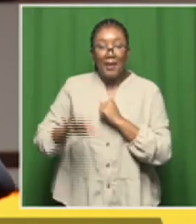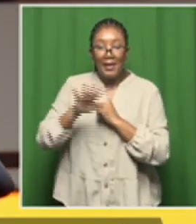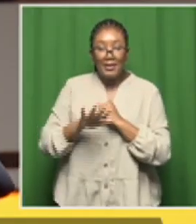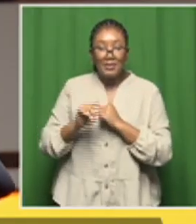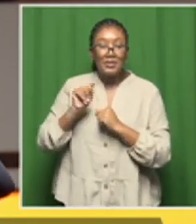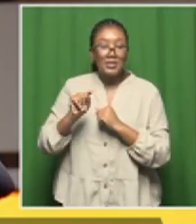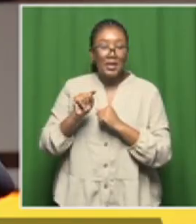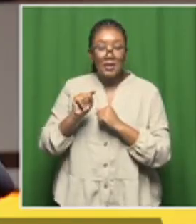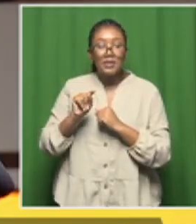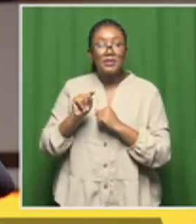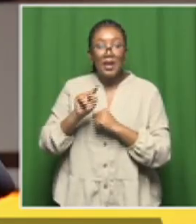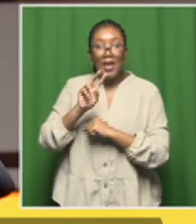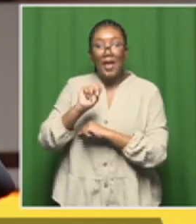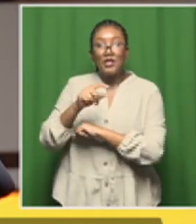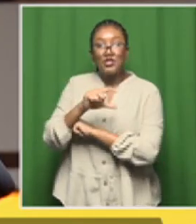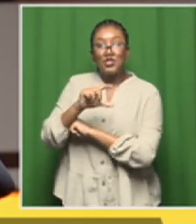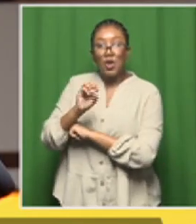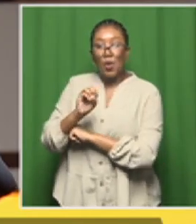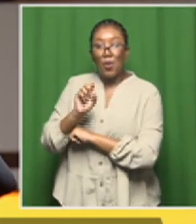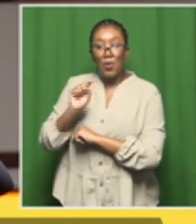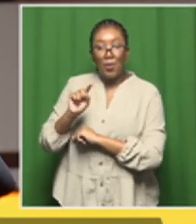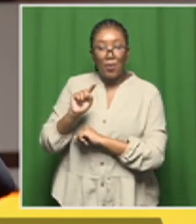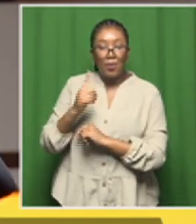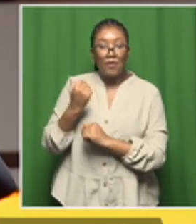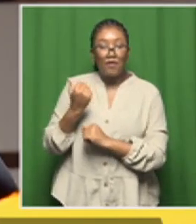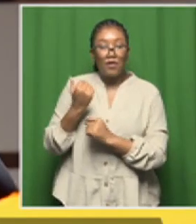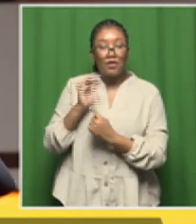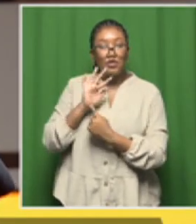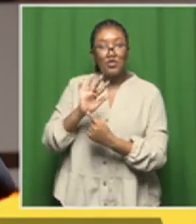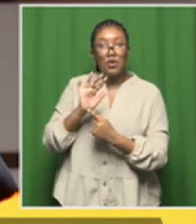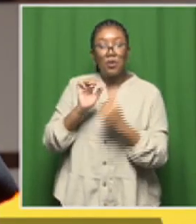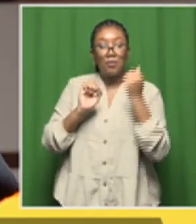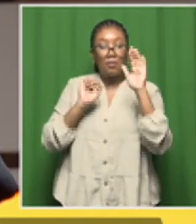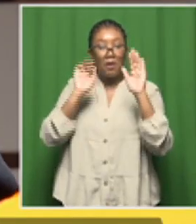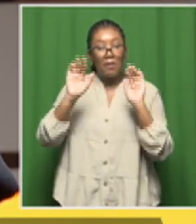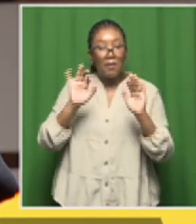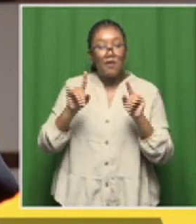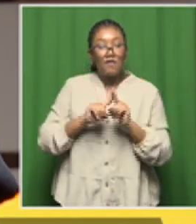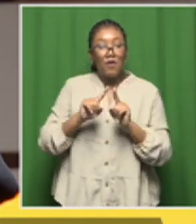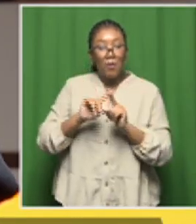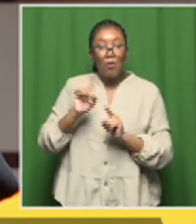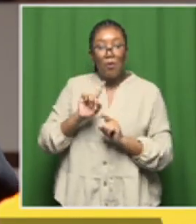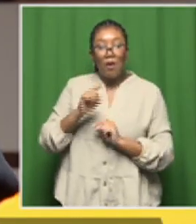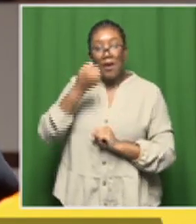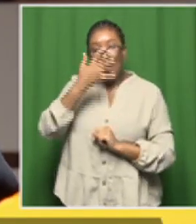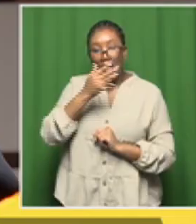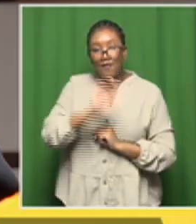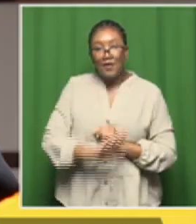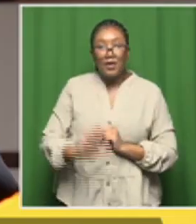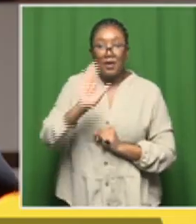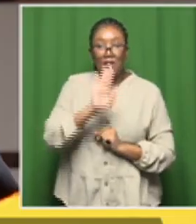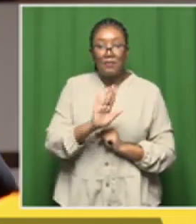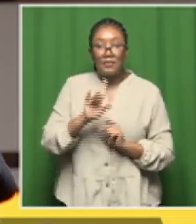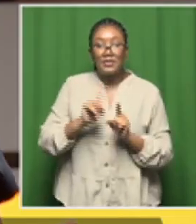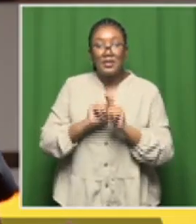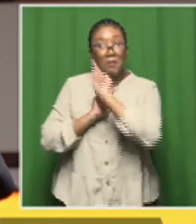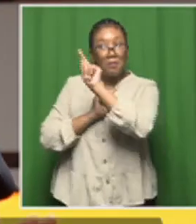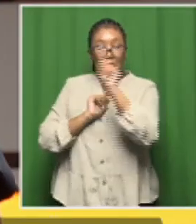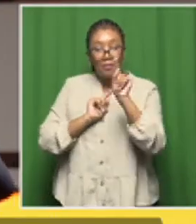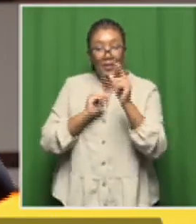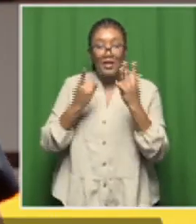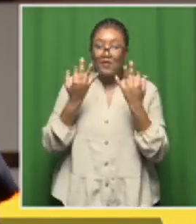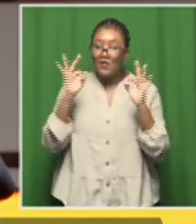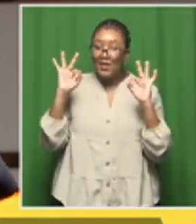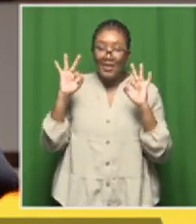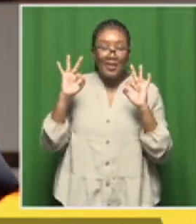that will be showcasing work from a variety of artists from Africa and the diaspora. It's completely